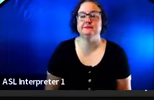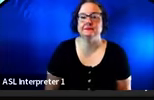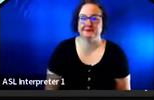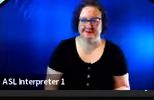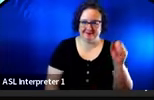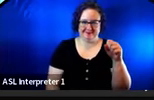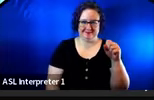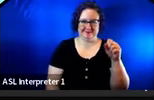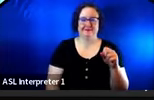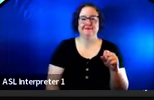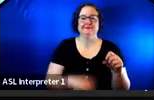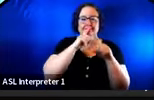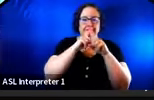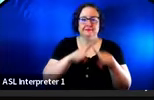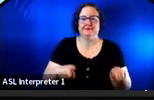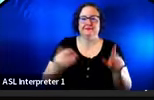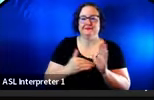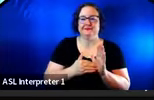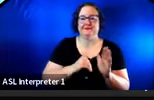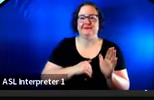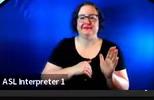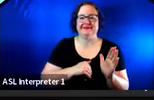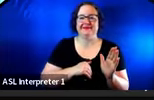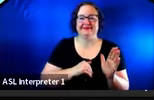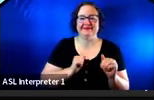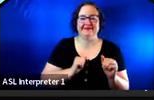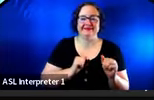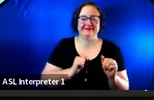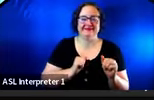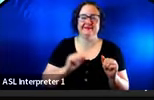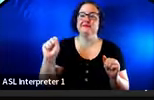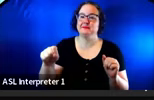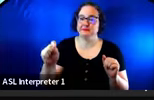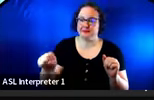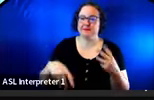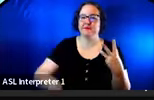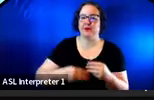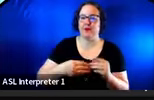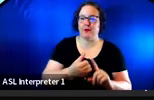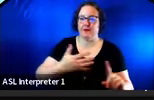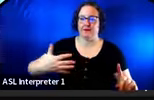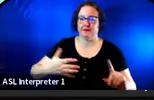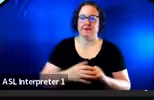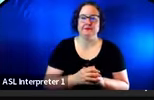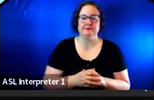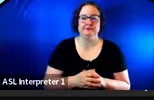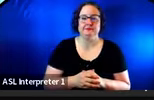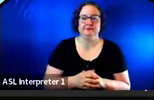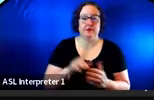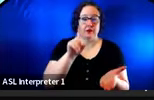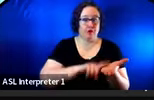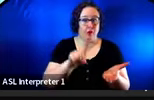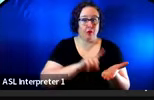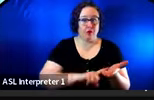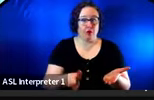Yes, once I unmute myself once again, that's been a trend all day. yes, I just wanted to add on to that. So from a research side, and